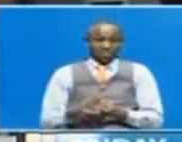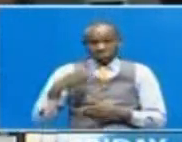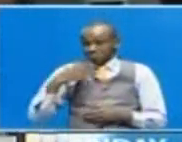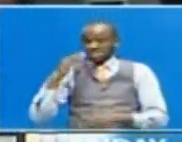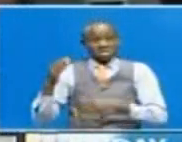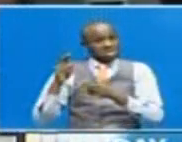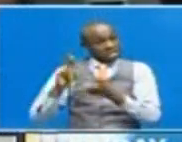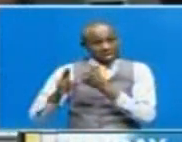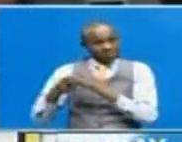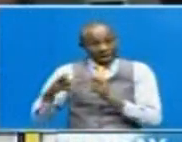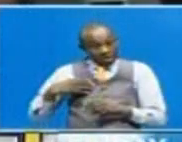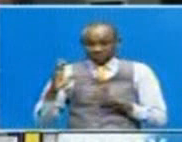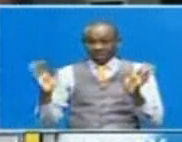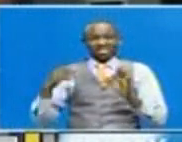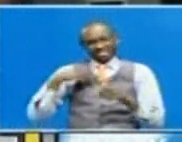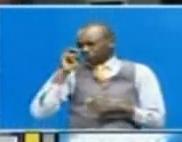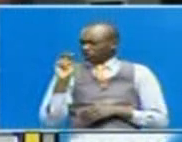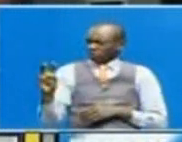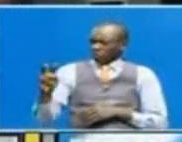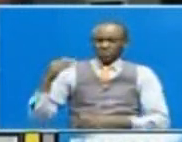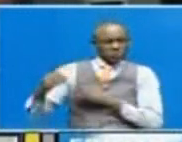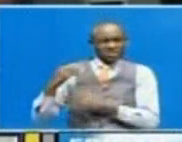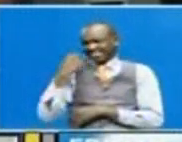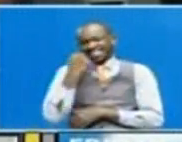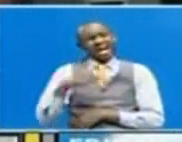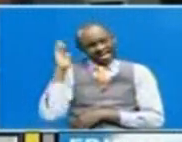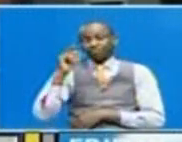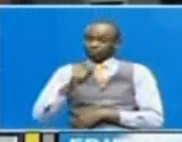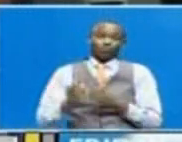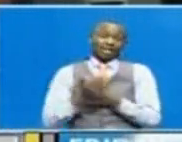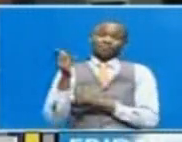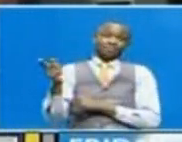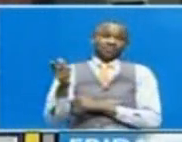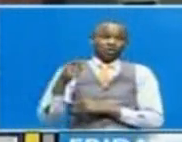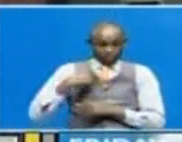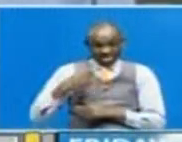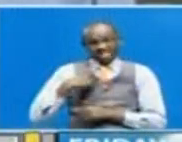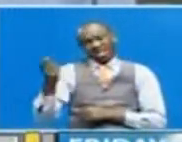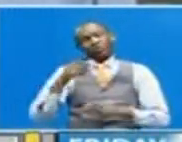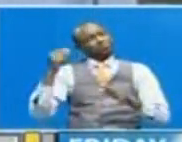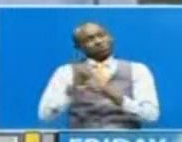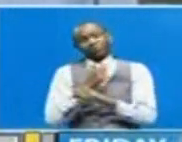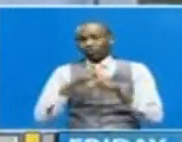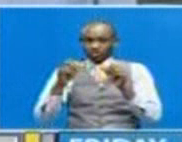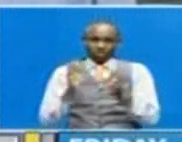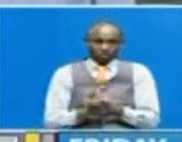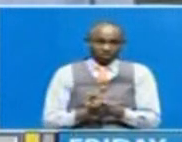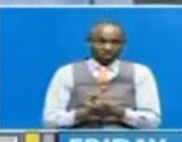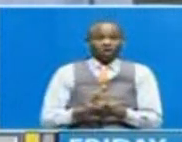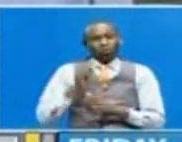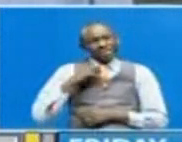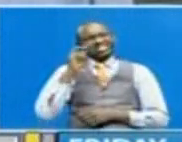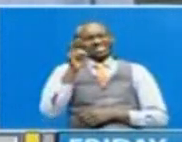yeye, lakini wakati tuliona vile kuligana na ugonjwa yake, tukaona tunaweza saidiana, lakini sisi tumefika mwisho. Tunapata kwenye